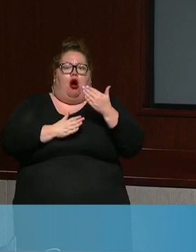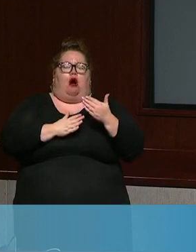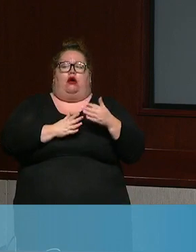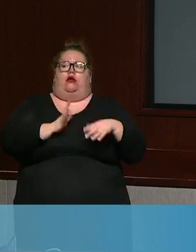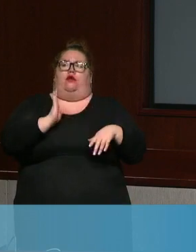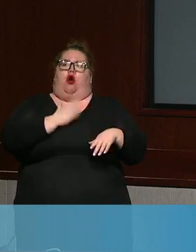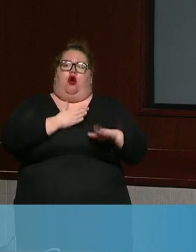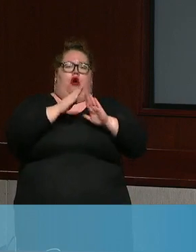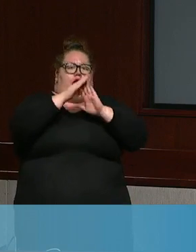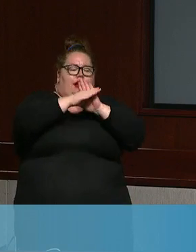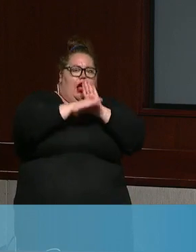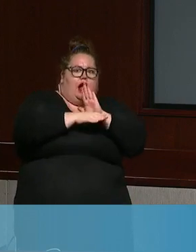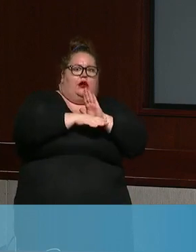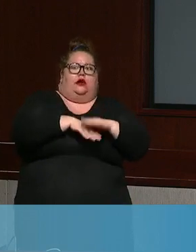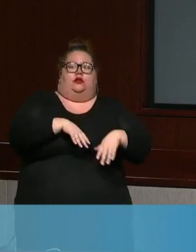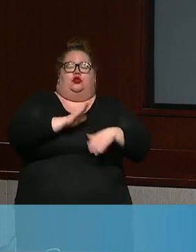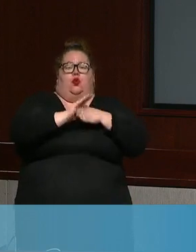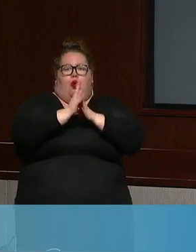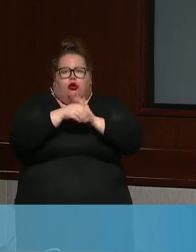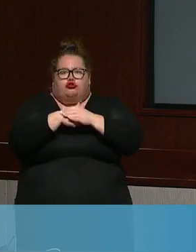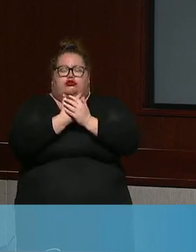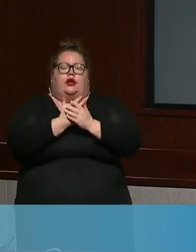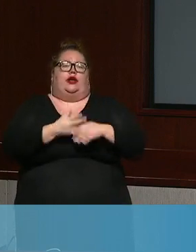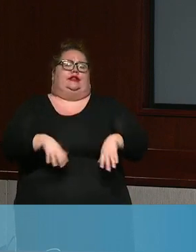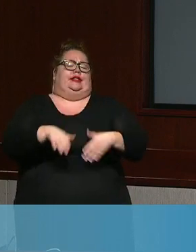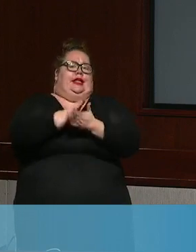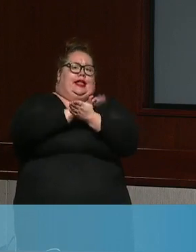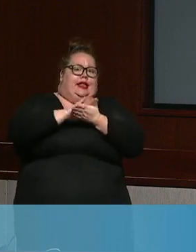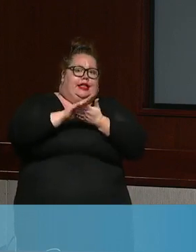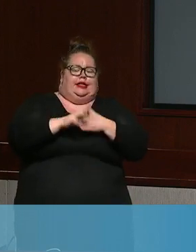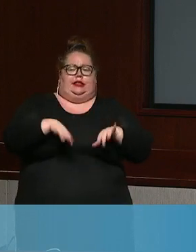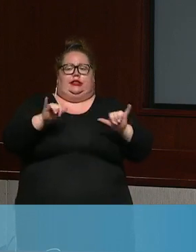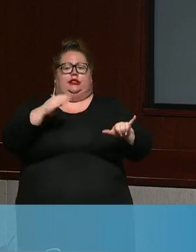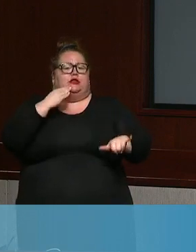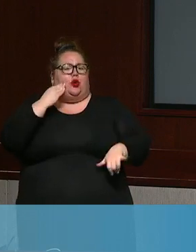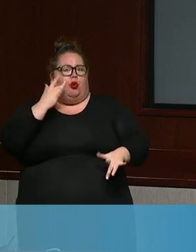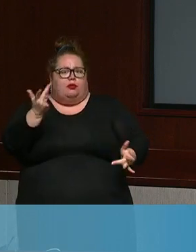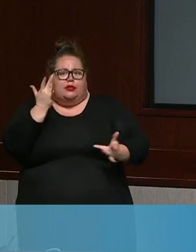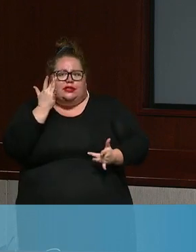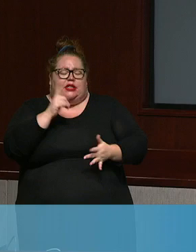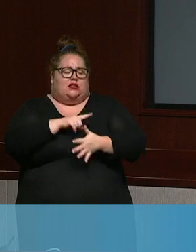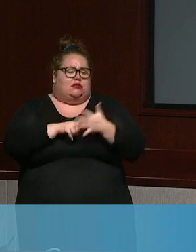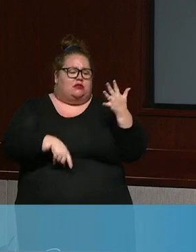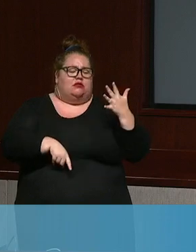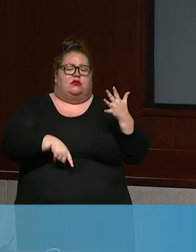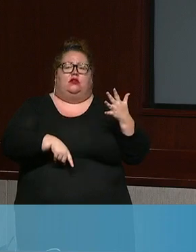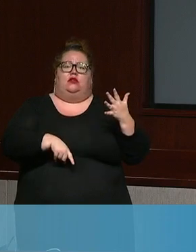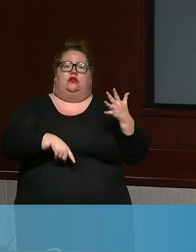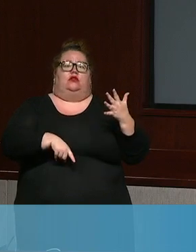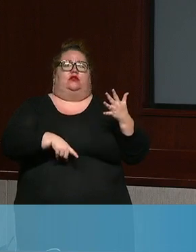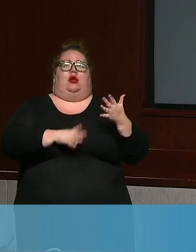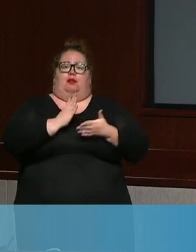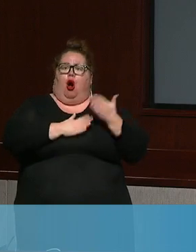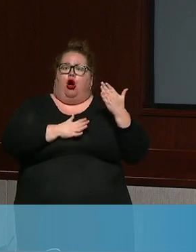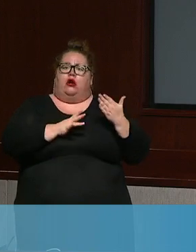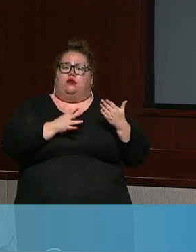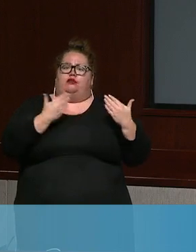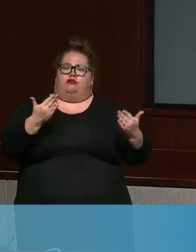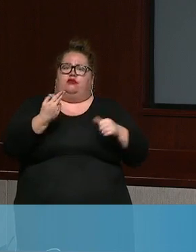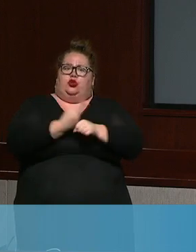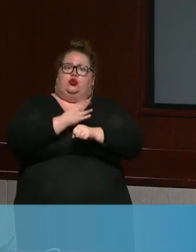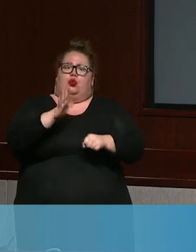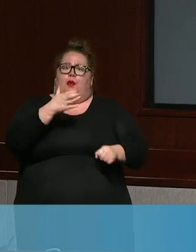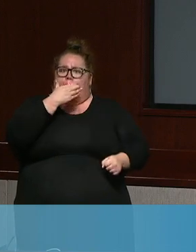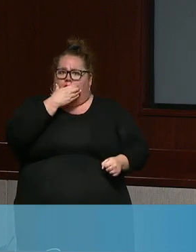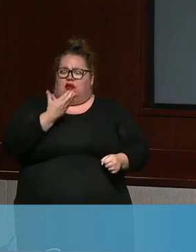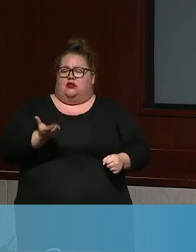sanitizing and distancing and staying home if you're sick and all these things. that are a set of best